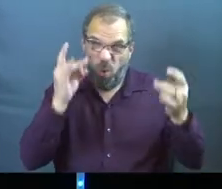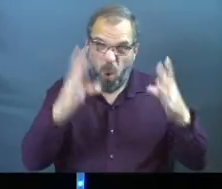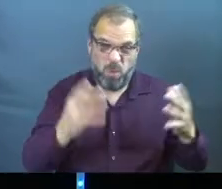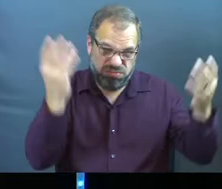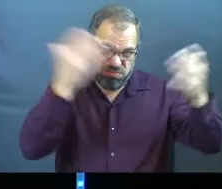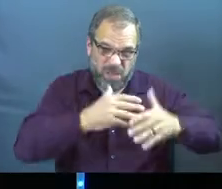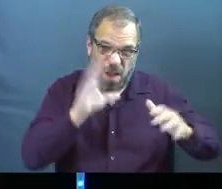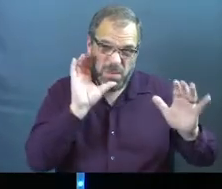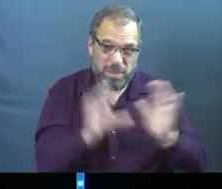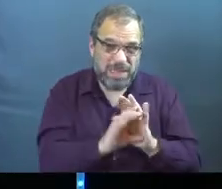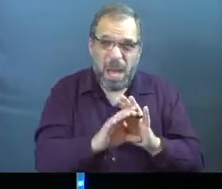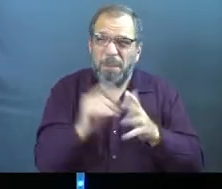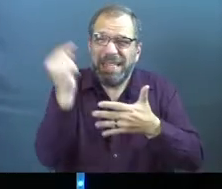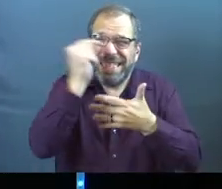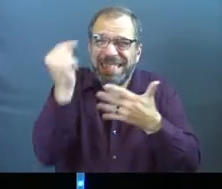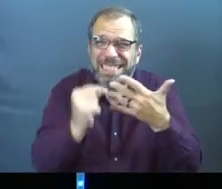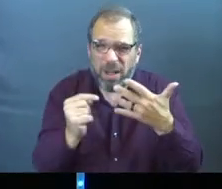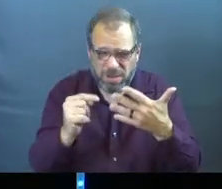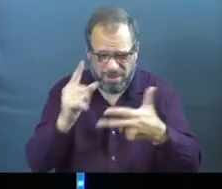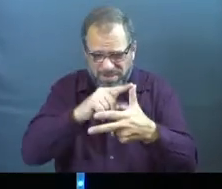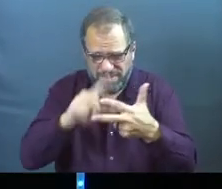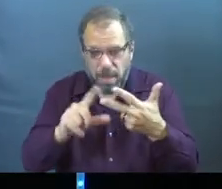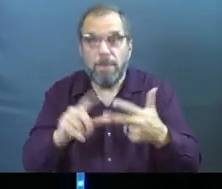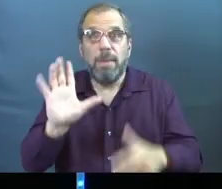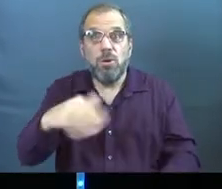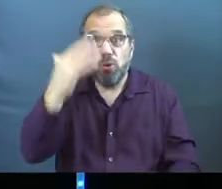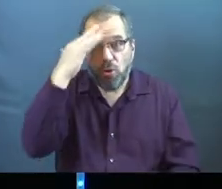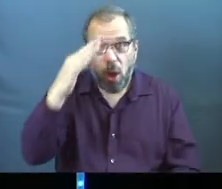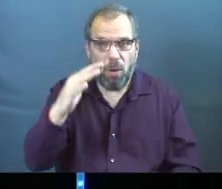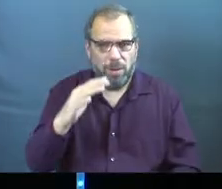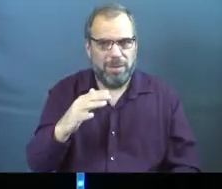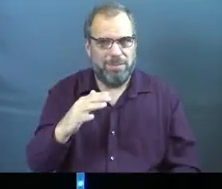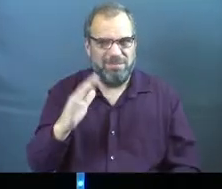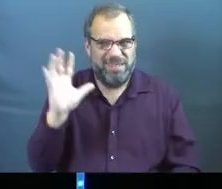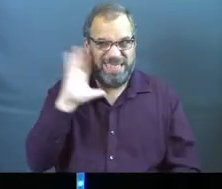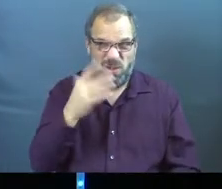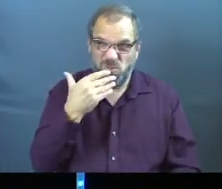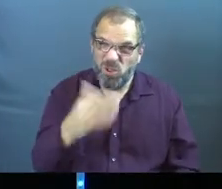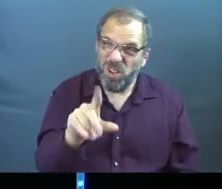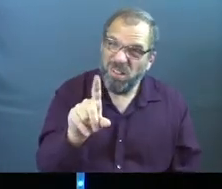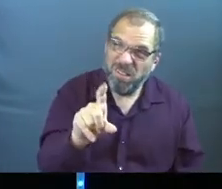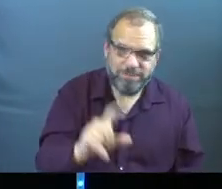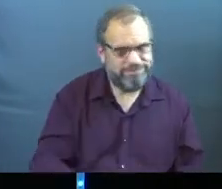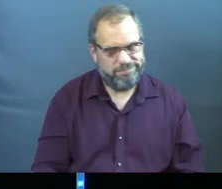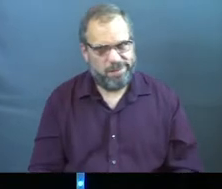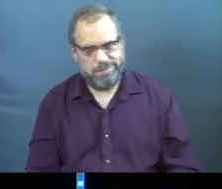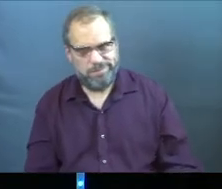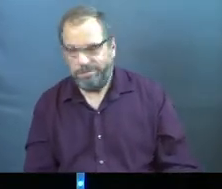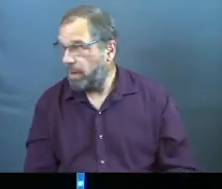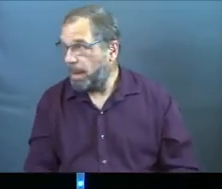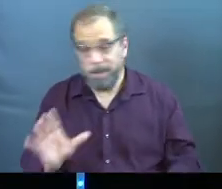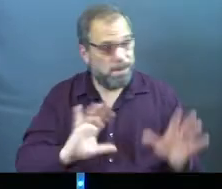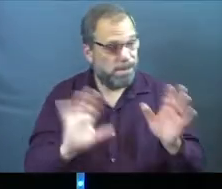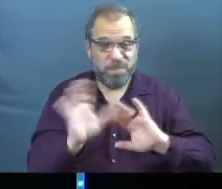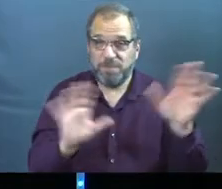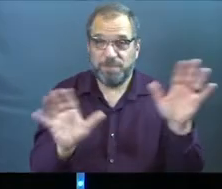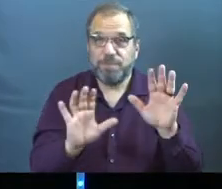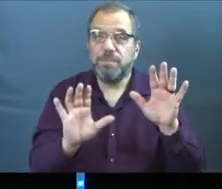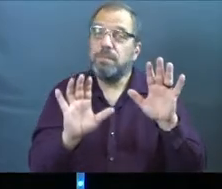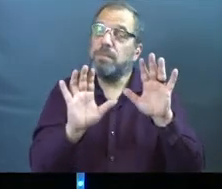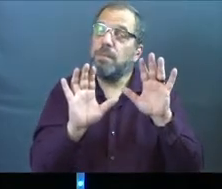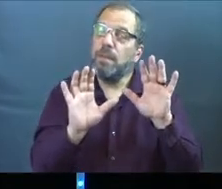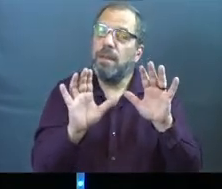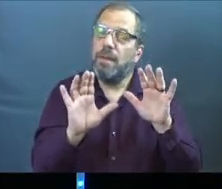we don't know every single detail, but we do know it does not sound great. And let me say this too. It talks